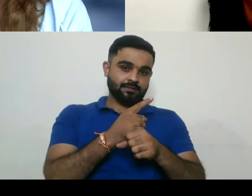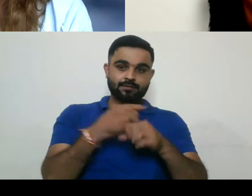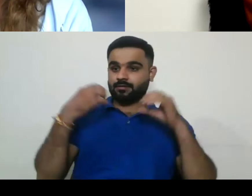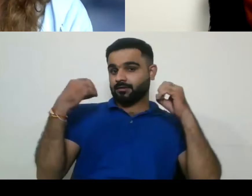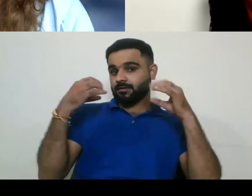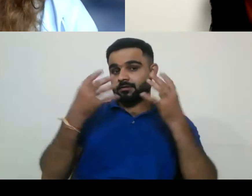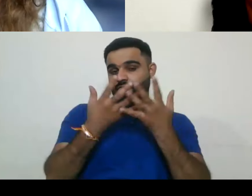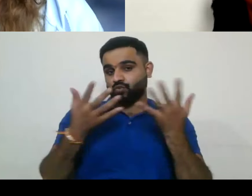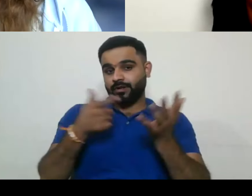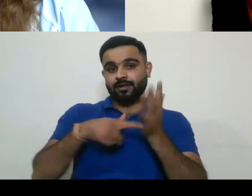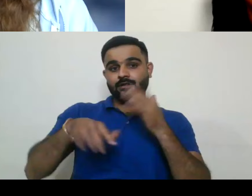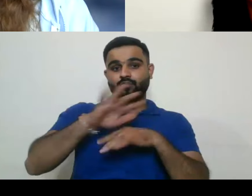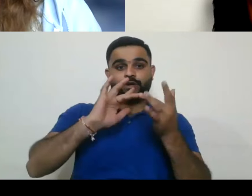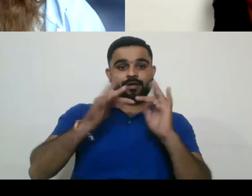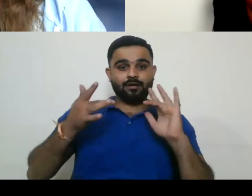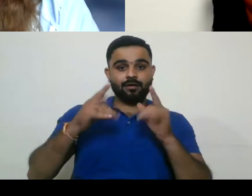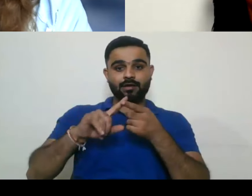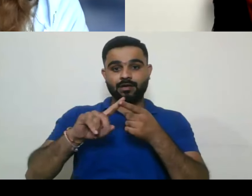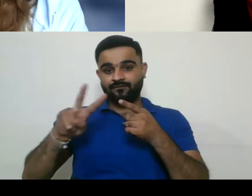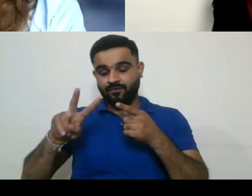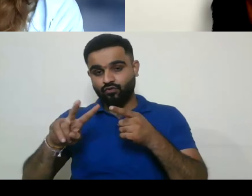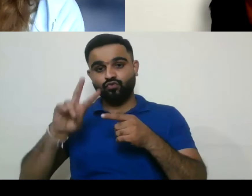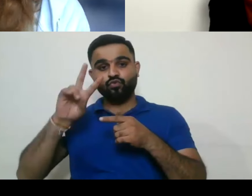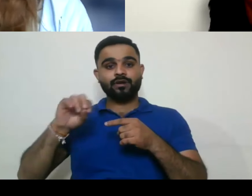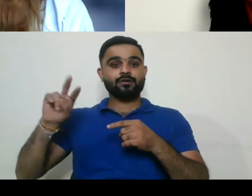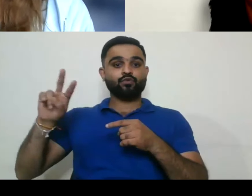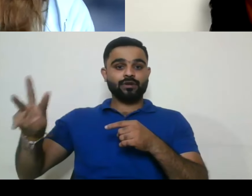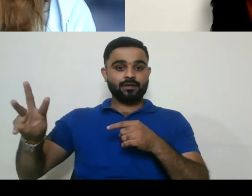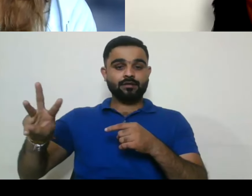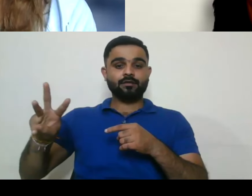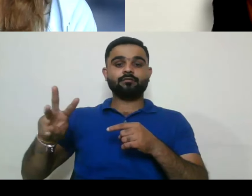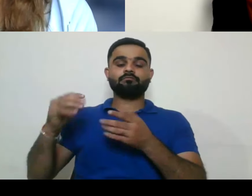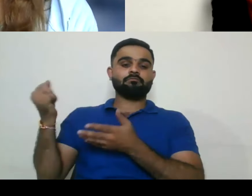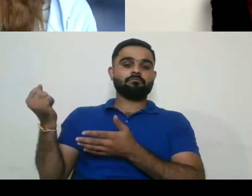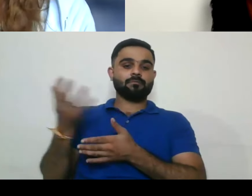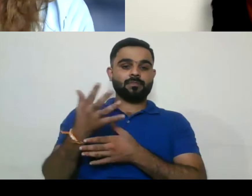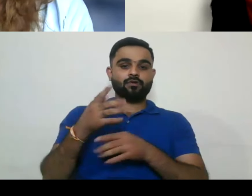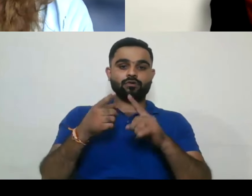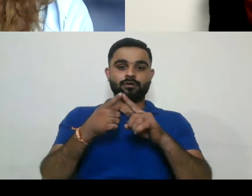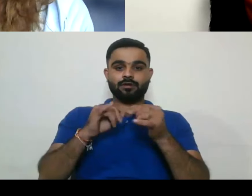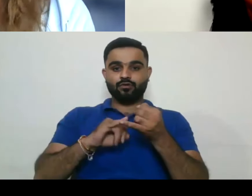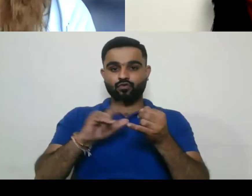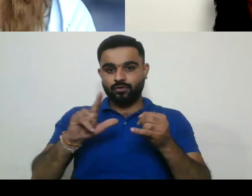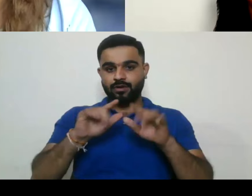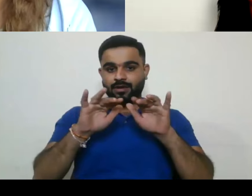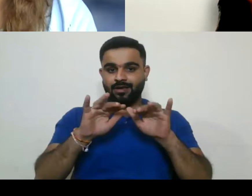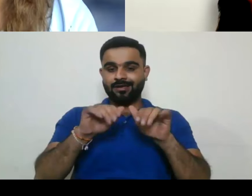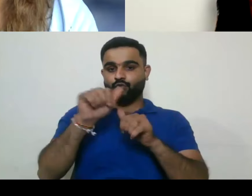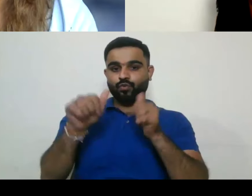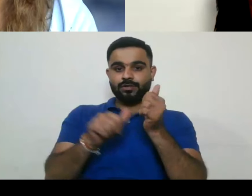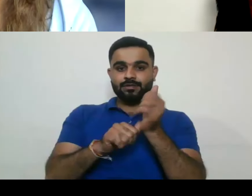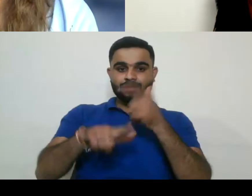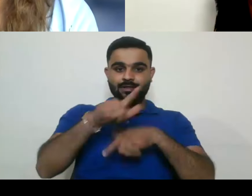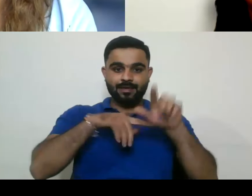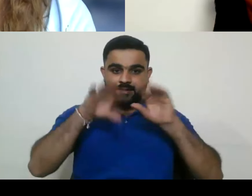Electronic Village Online, EVO 23, which is sponsored by TESOL, Computer Assisted Language